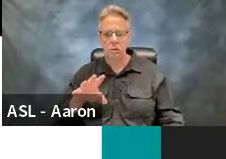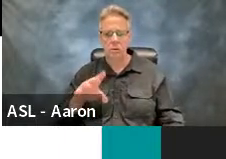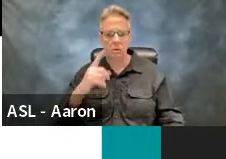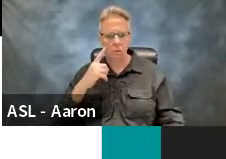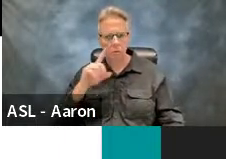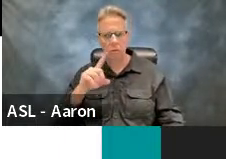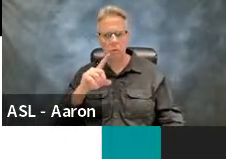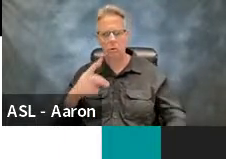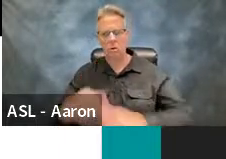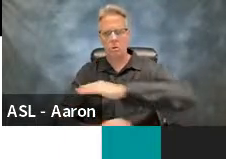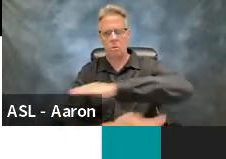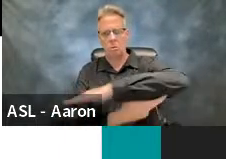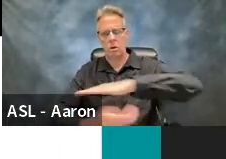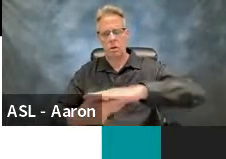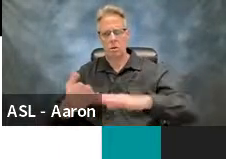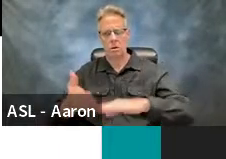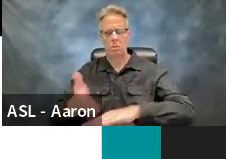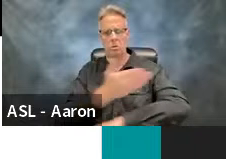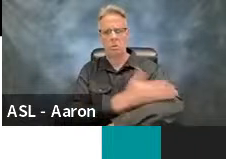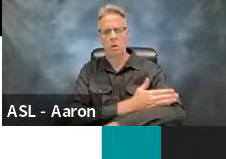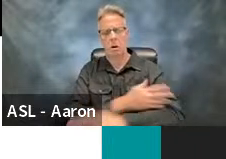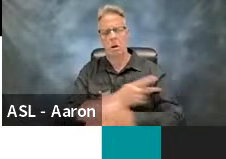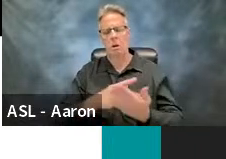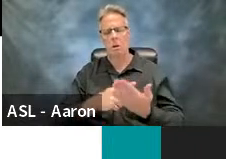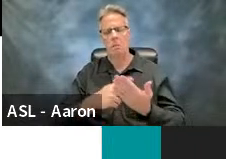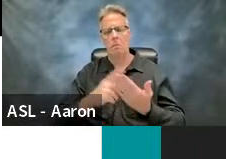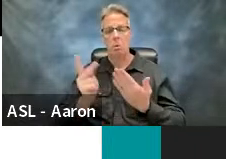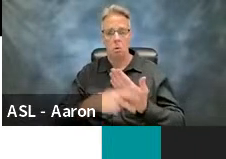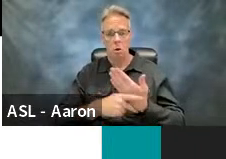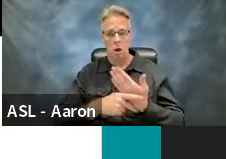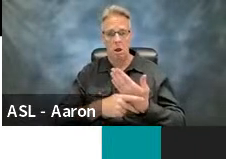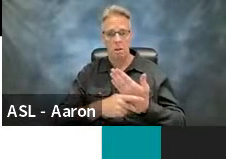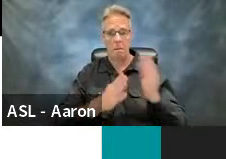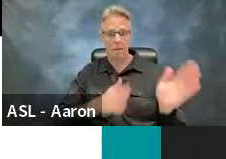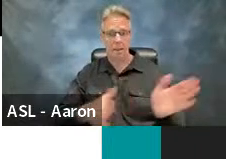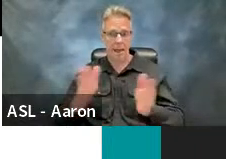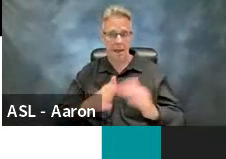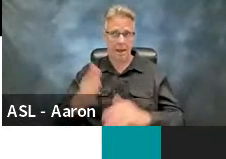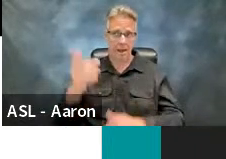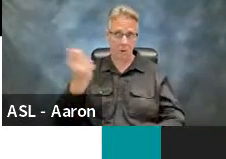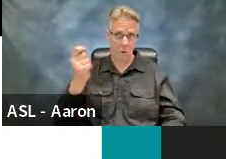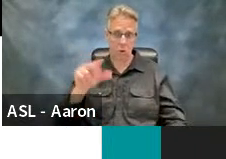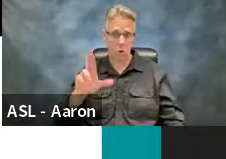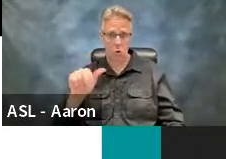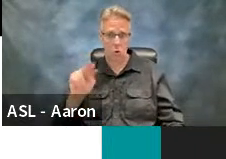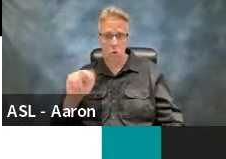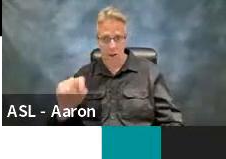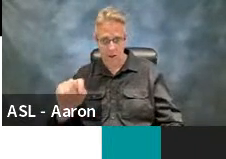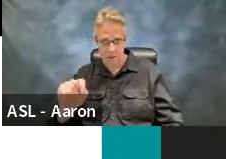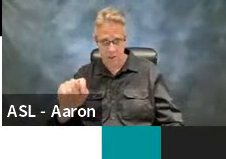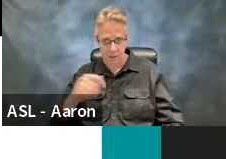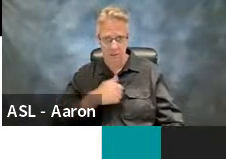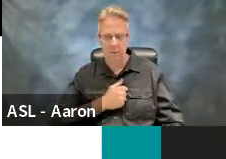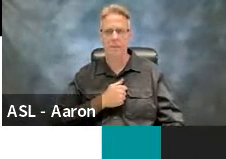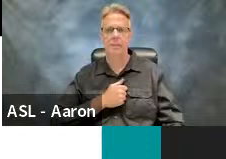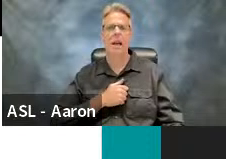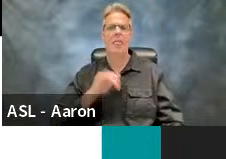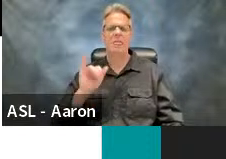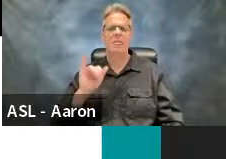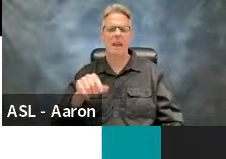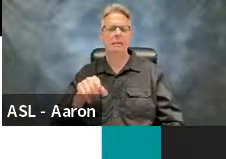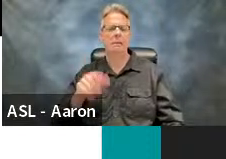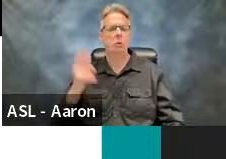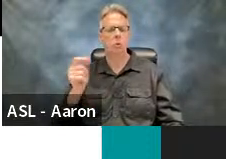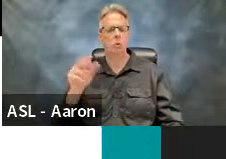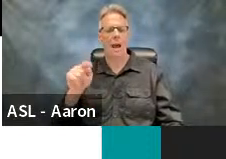a bridge improvement program planning grant. And this is a precursor to